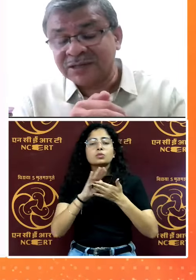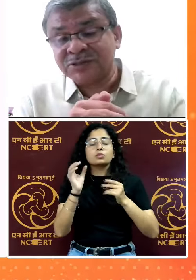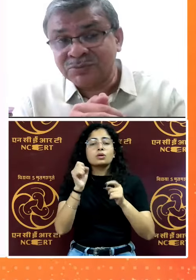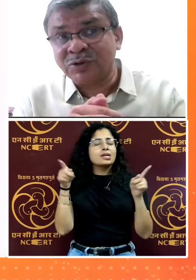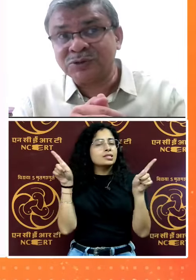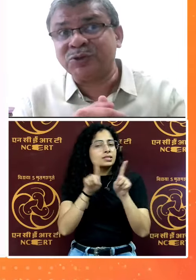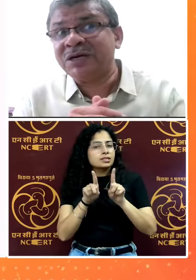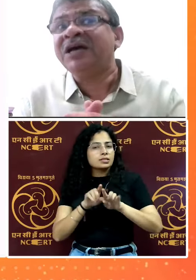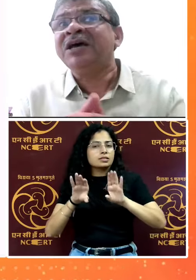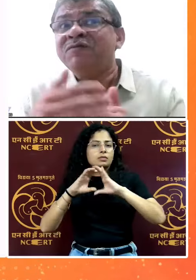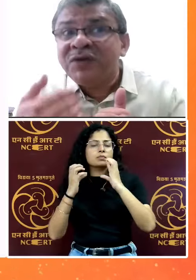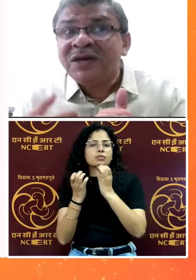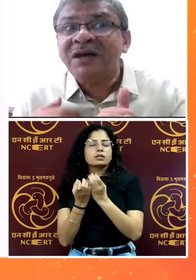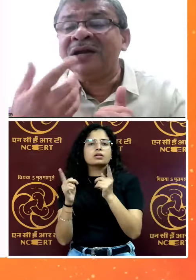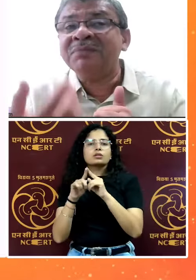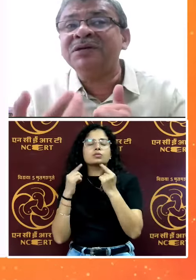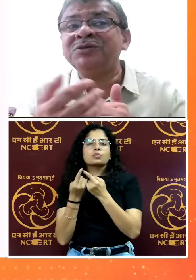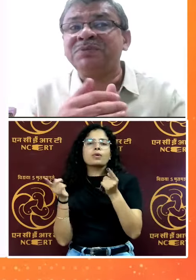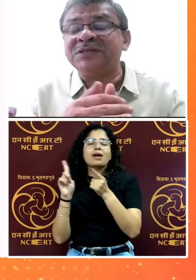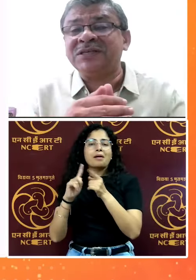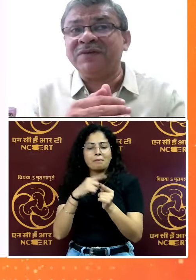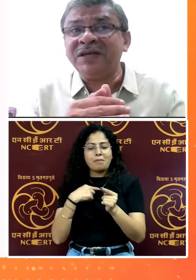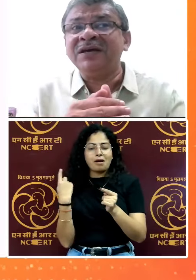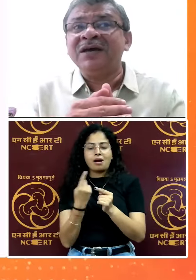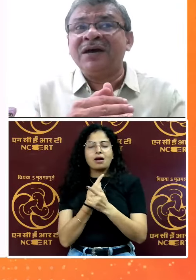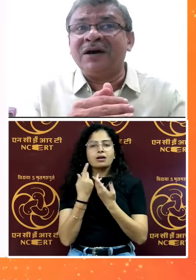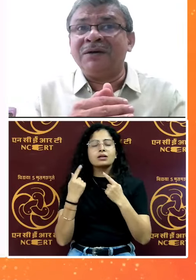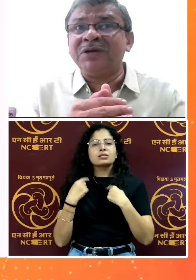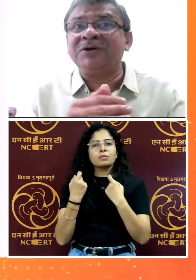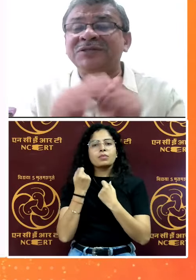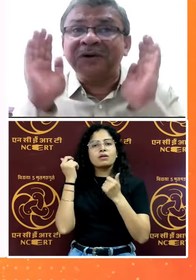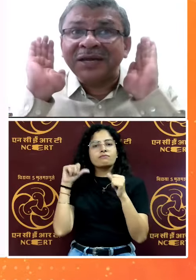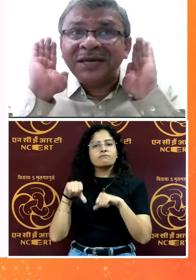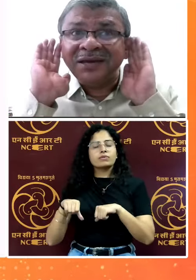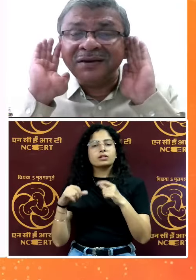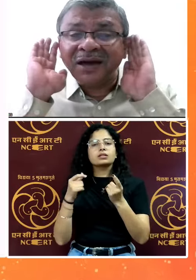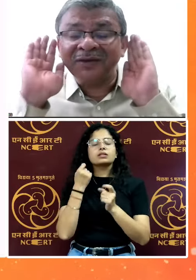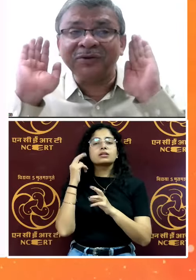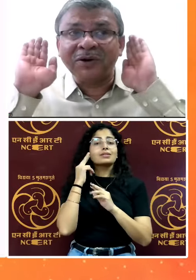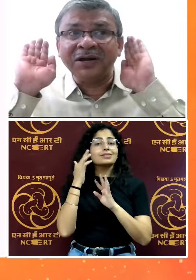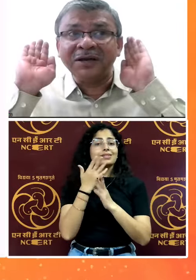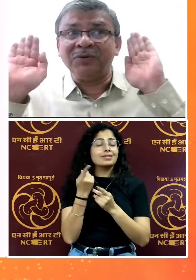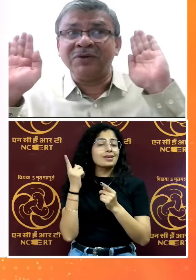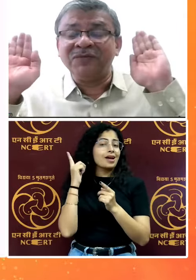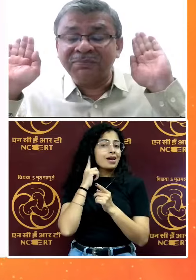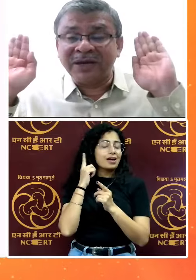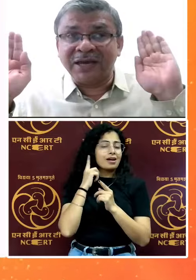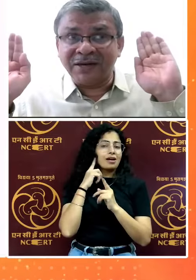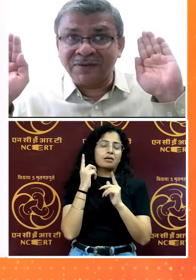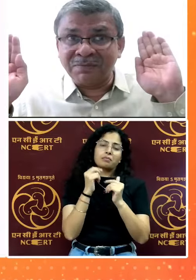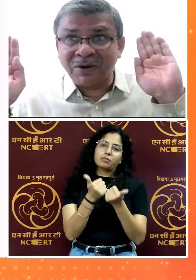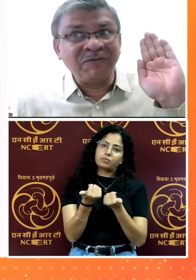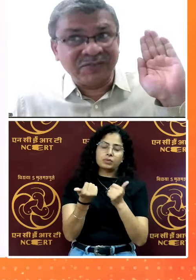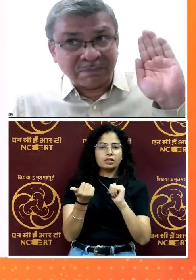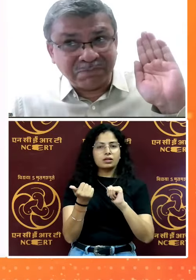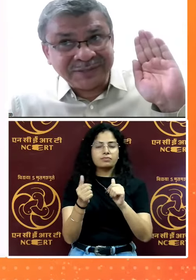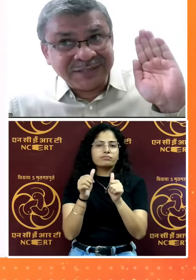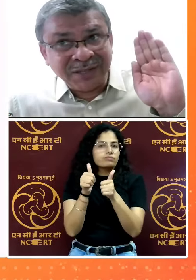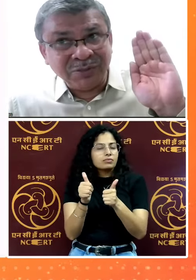in classrooms also, but we are unable to perceive it because our ear has got a beautiful mechanism